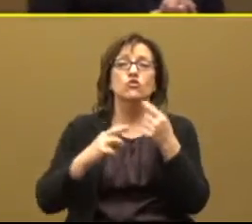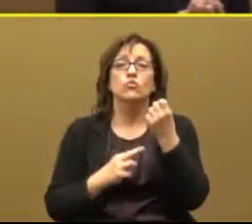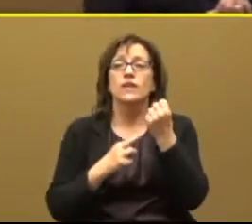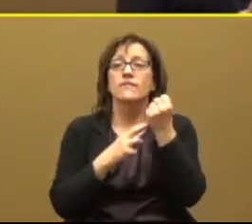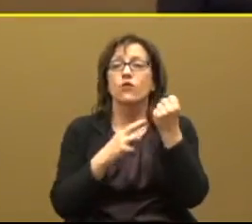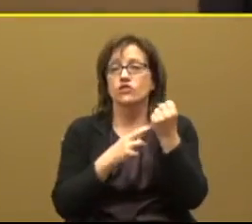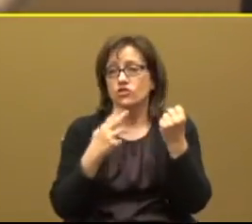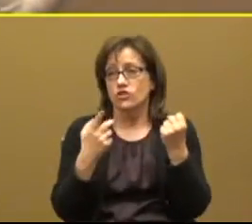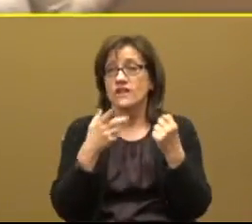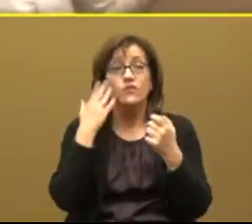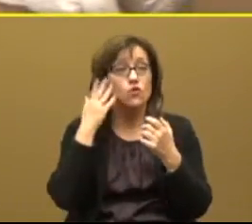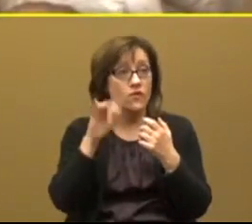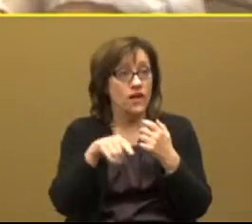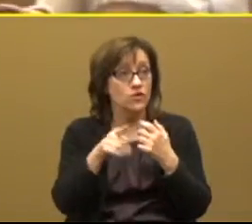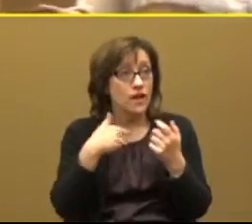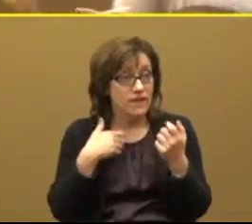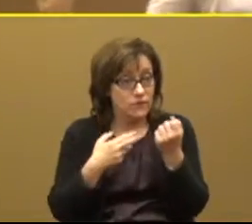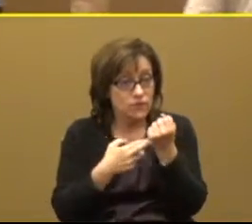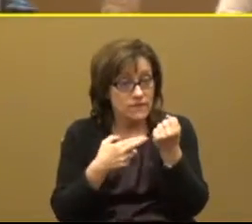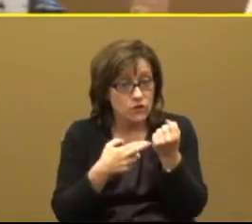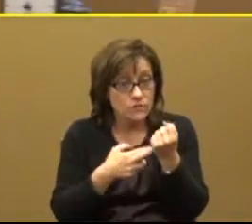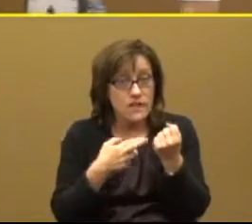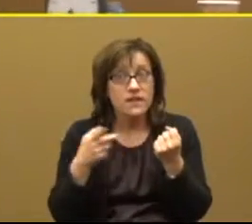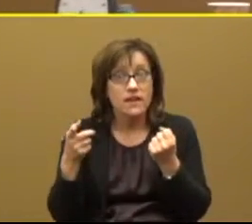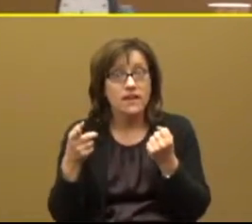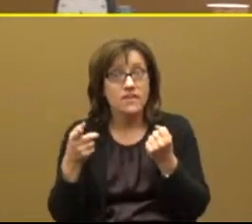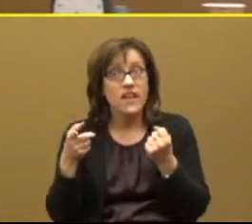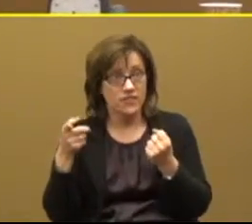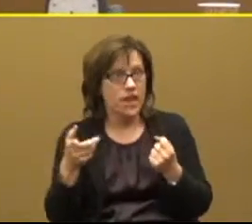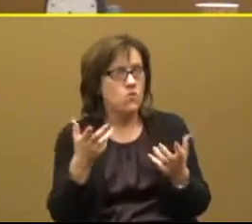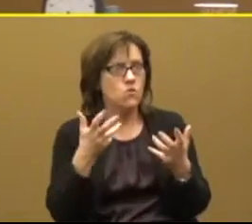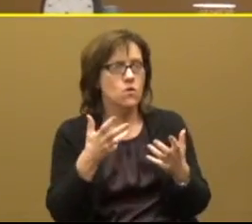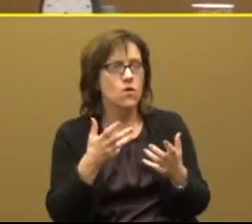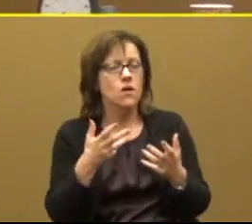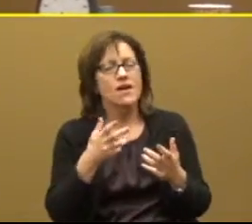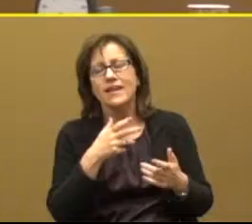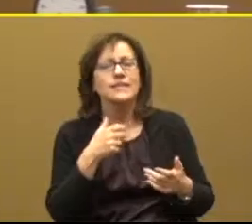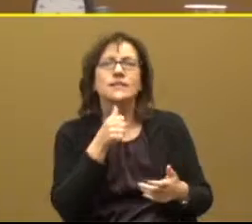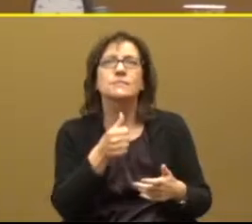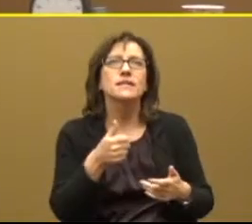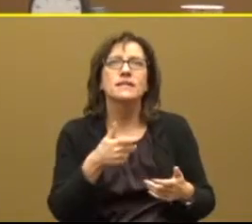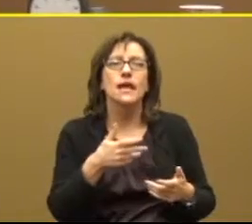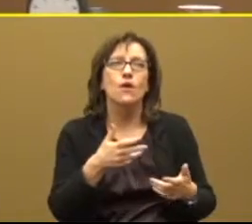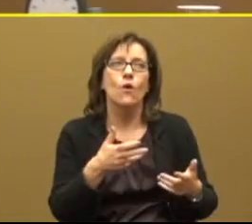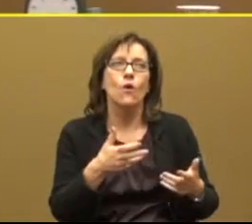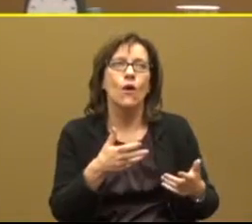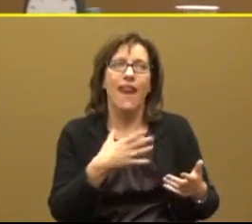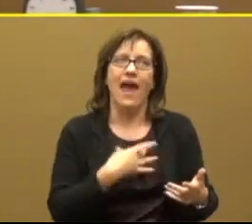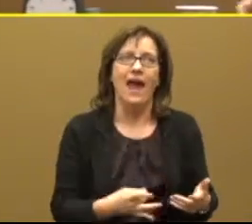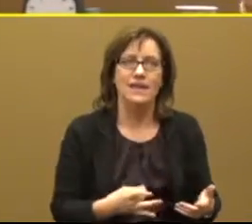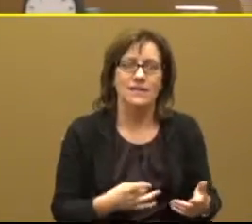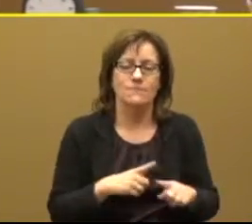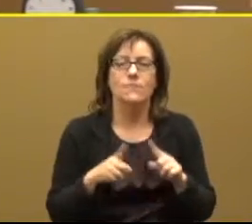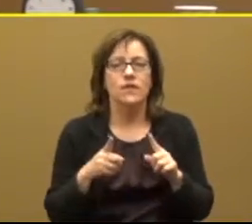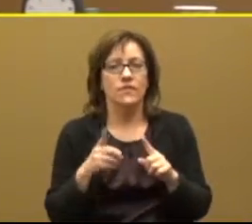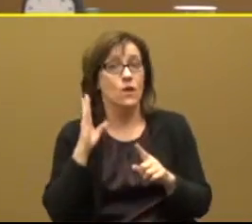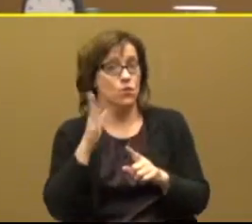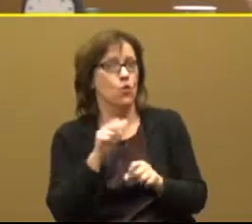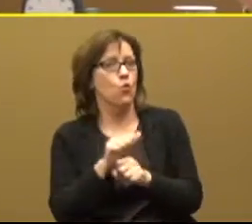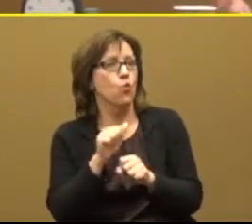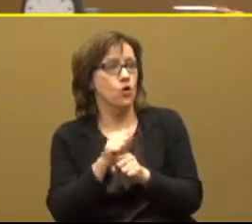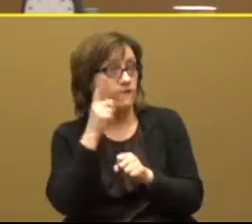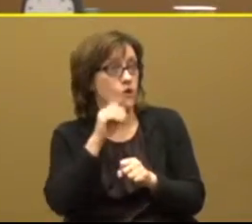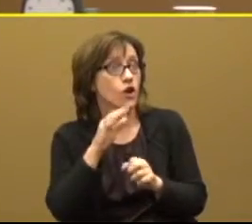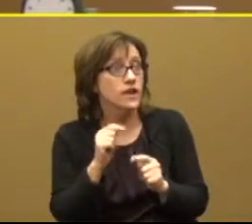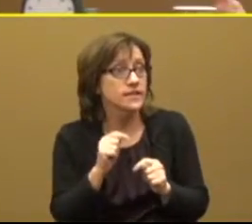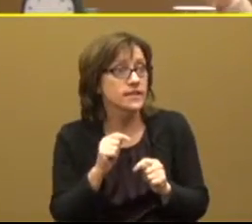you have a reinforcer that they will work for, not that they like, that they will work for, and you're not too